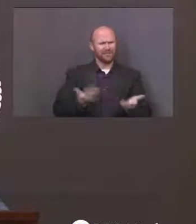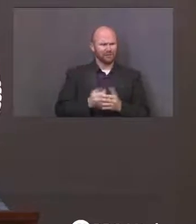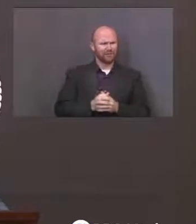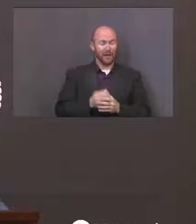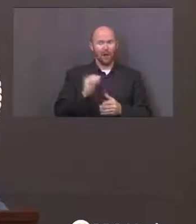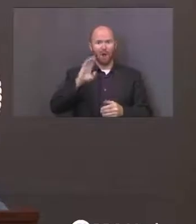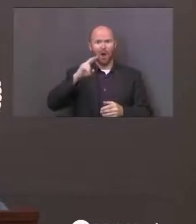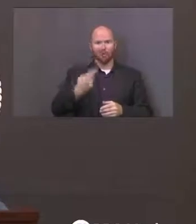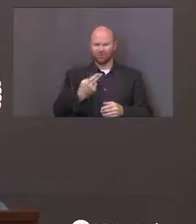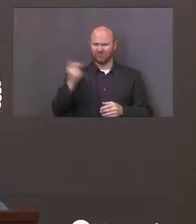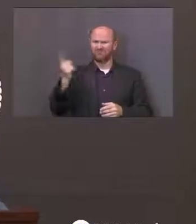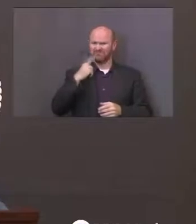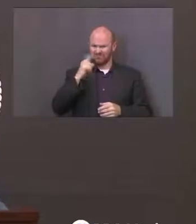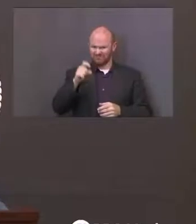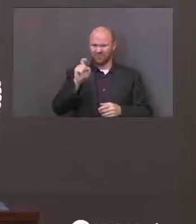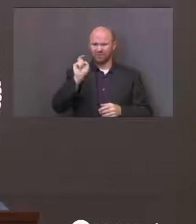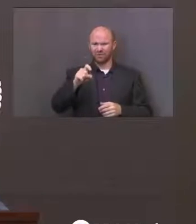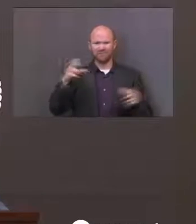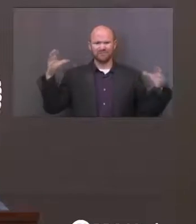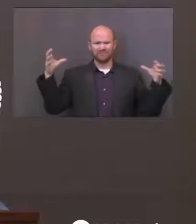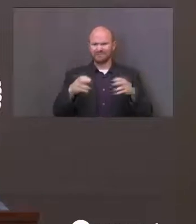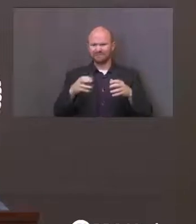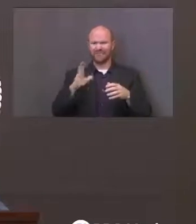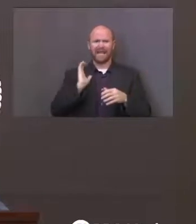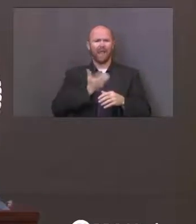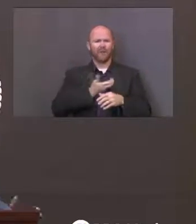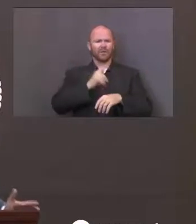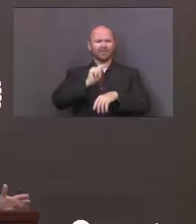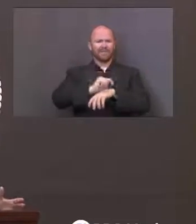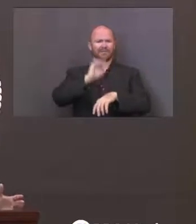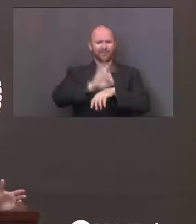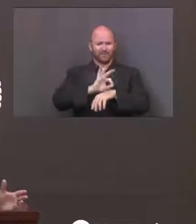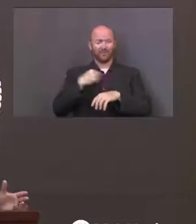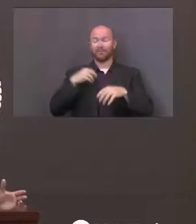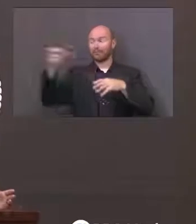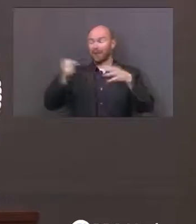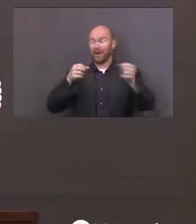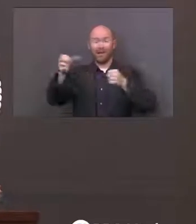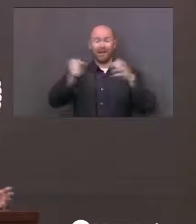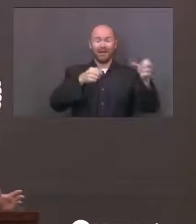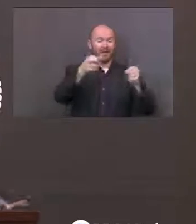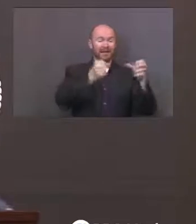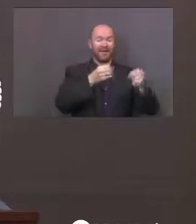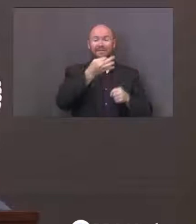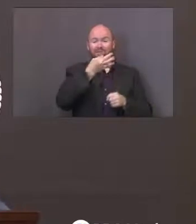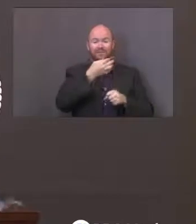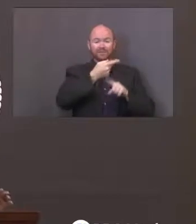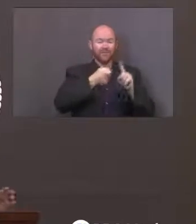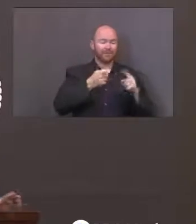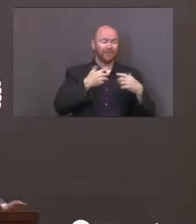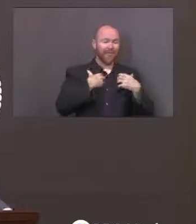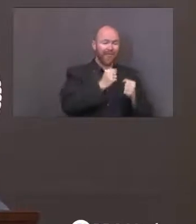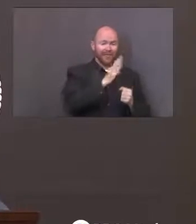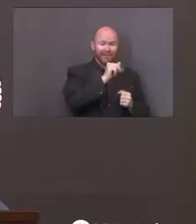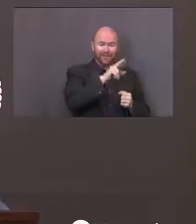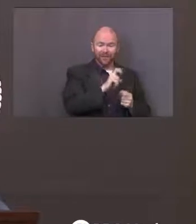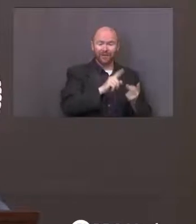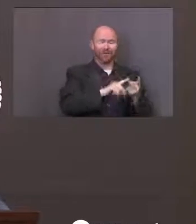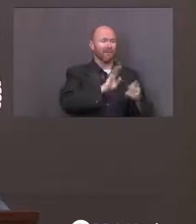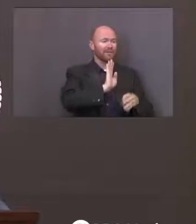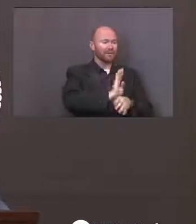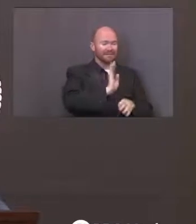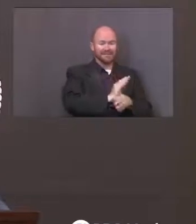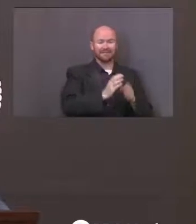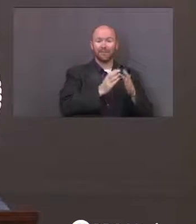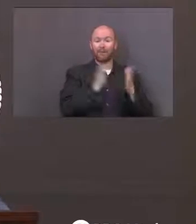governor asked us to convene the coronavirus task force, and we brought in experts in all kinds of from different places, from